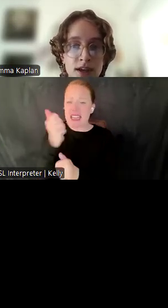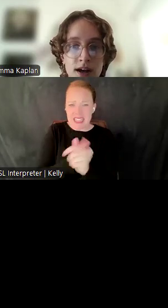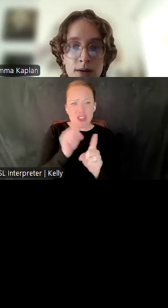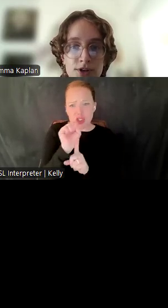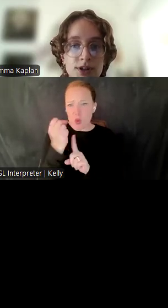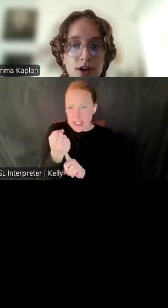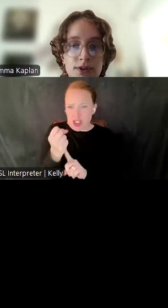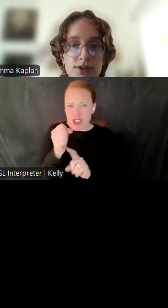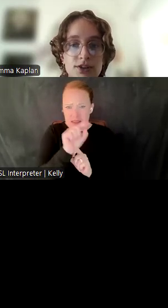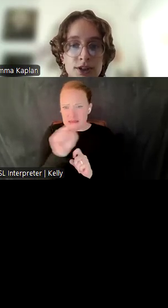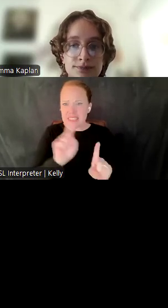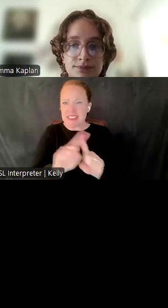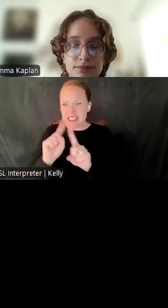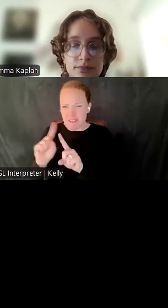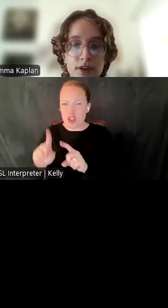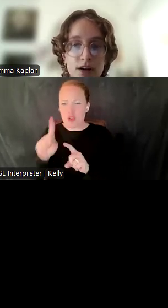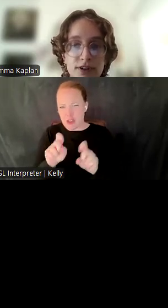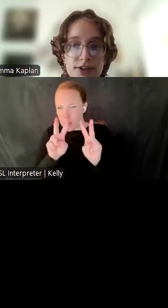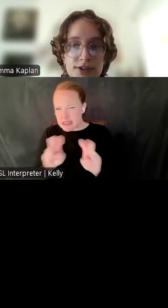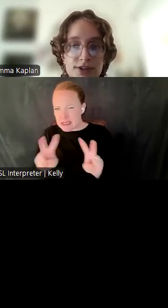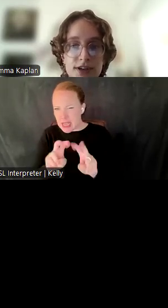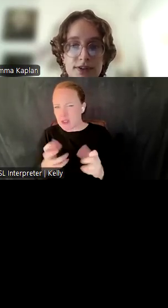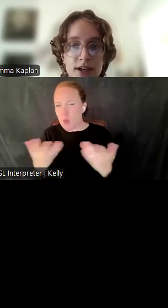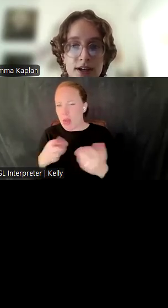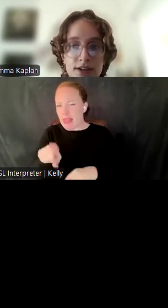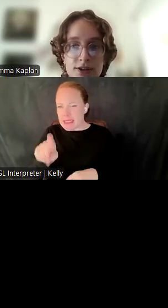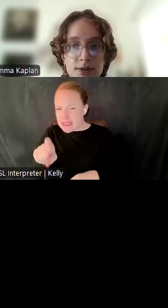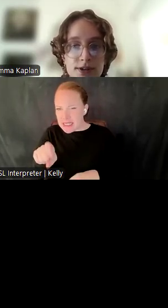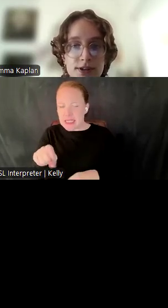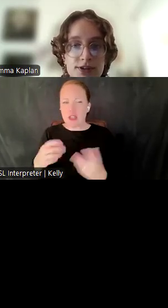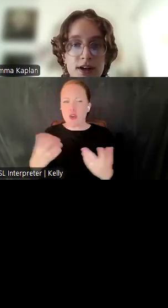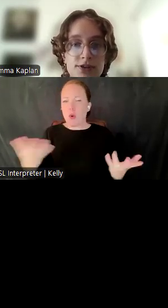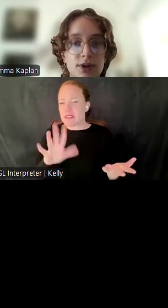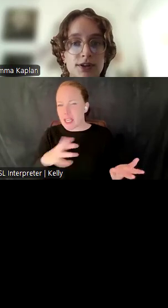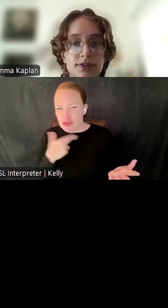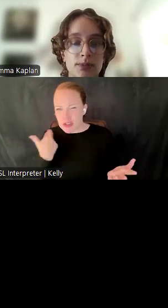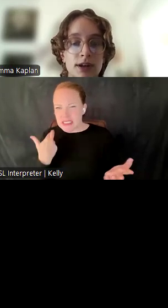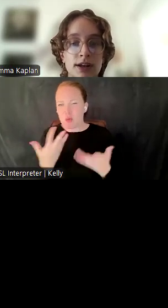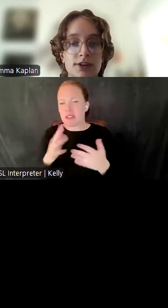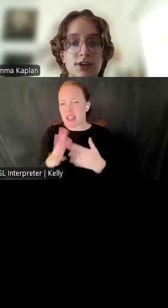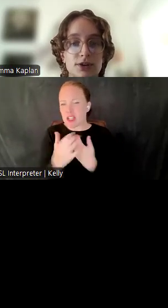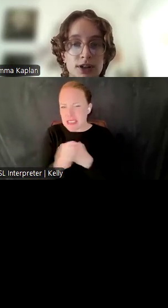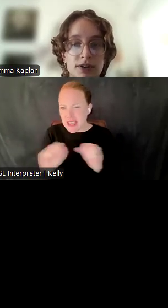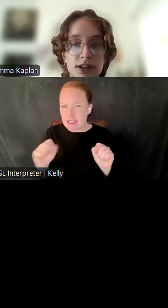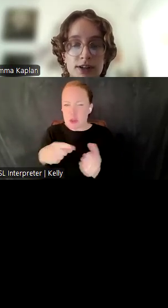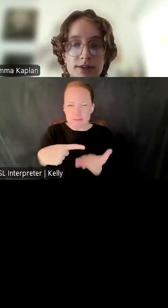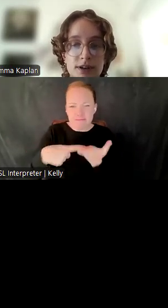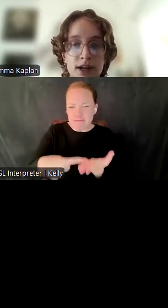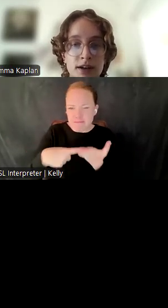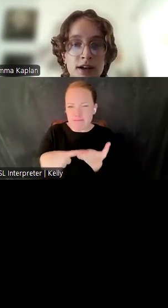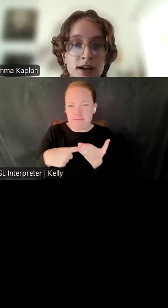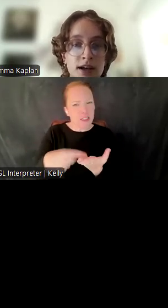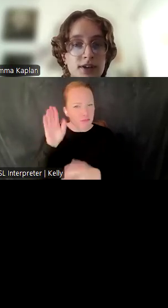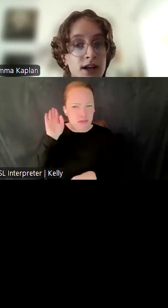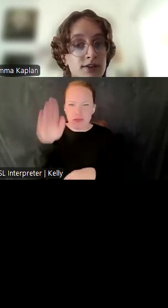basis during the conversation of risks and safety and continuously discussed throughout the development and execution of a client